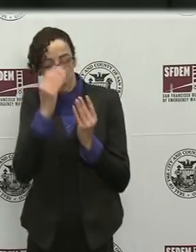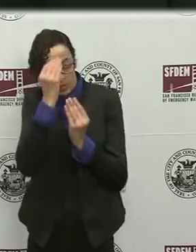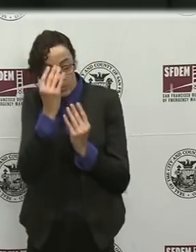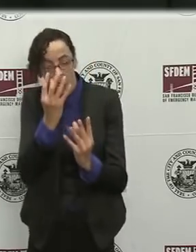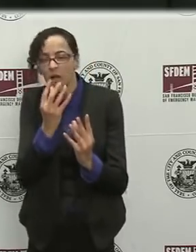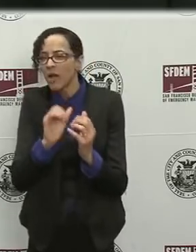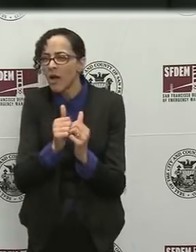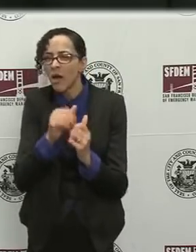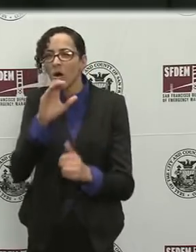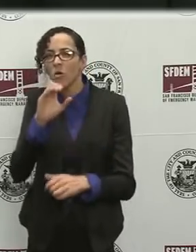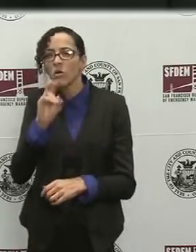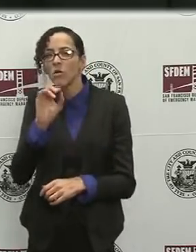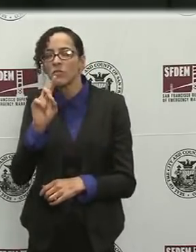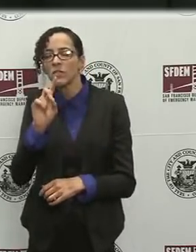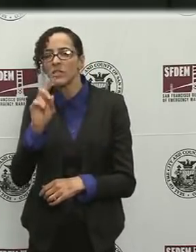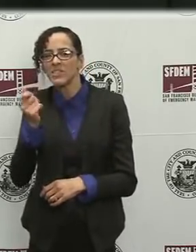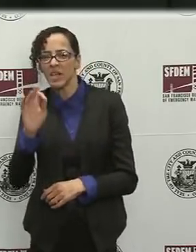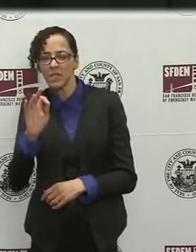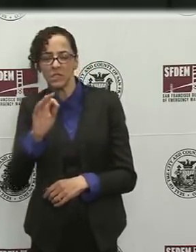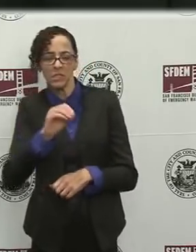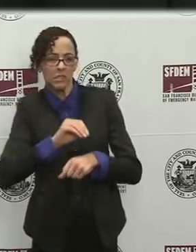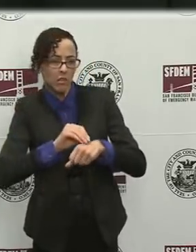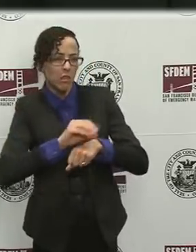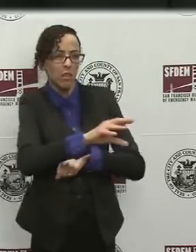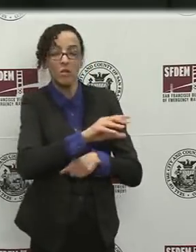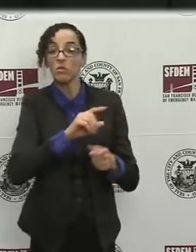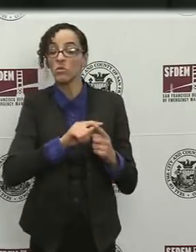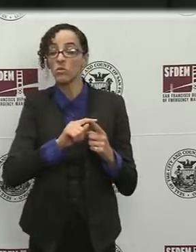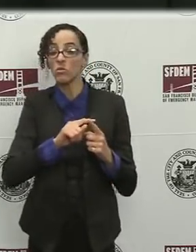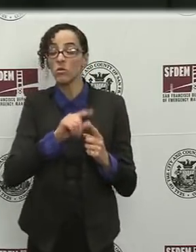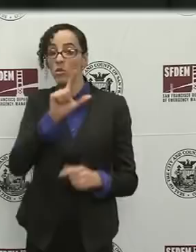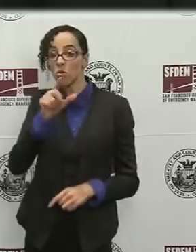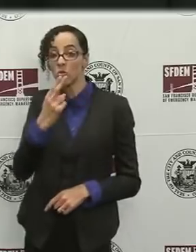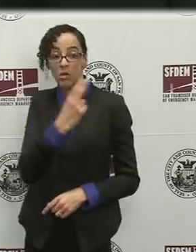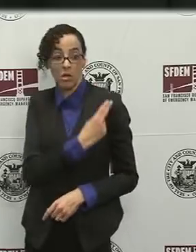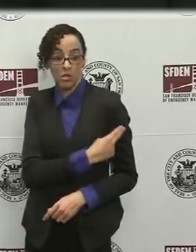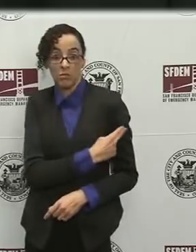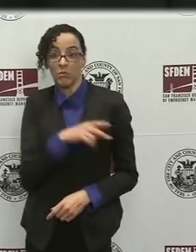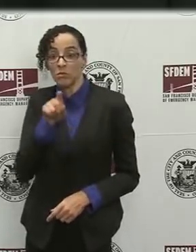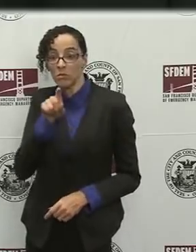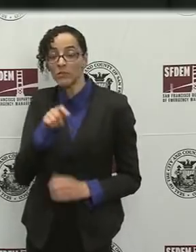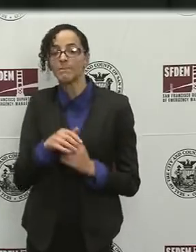Honda? So I think when we look at how